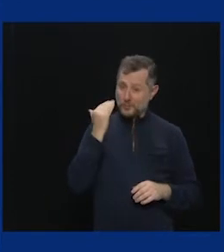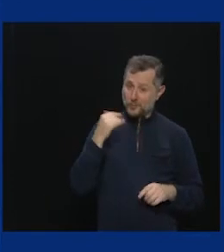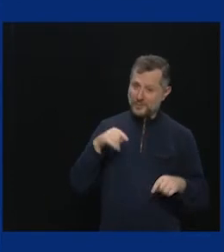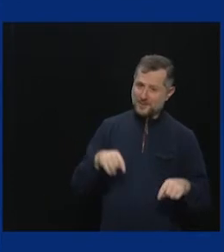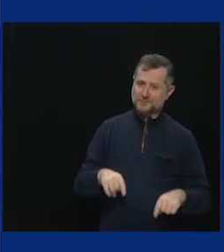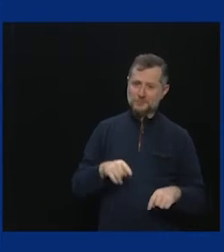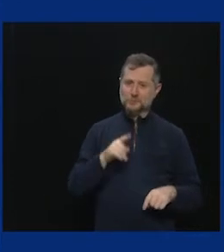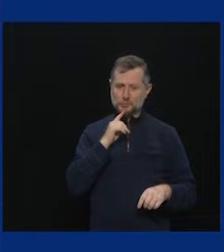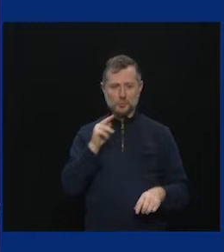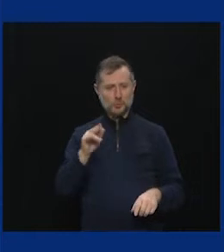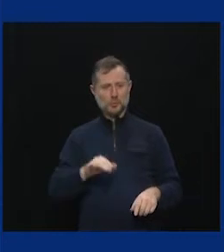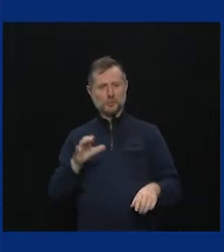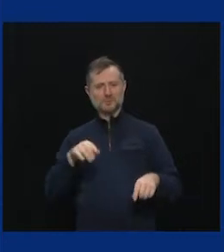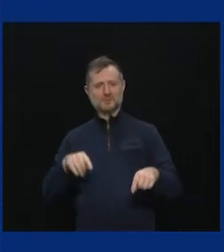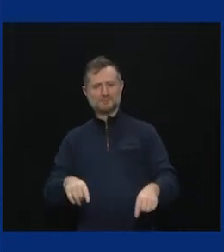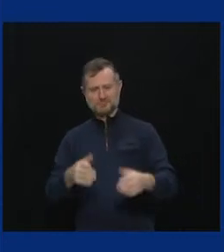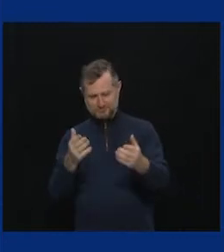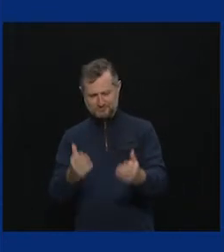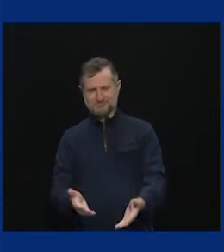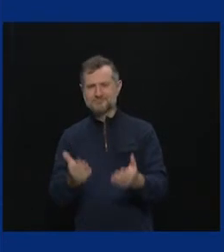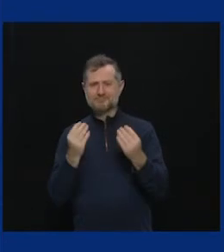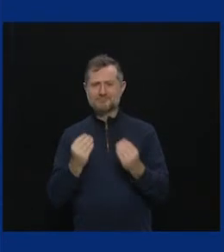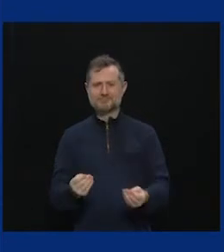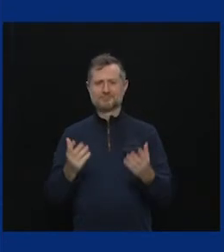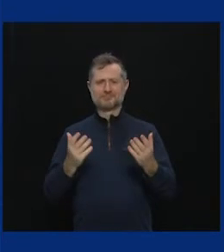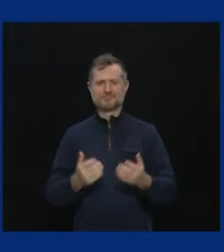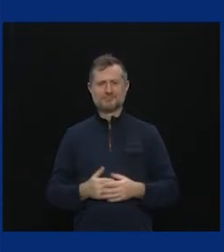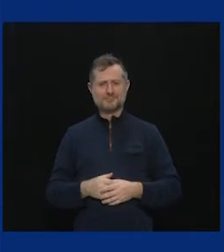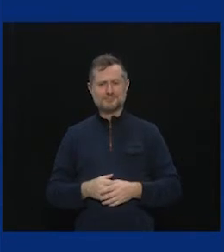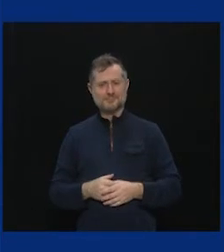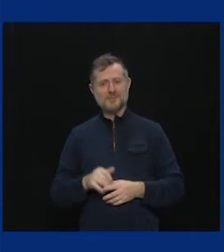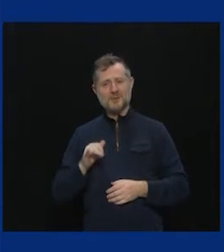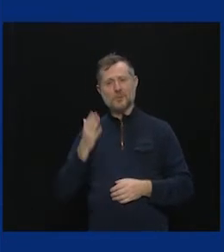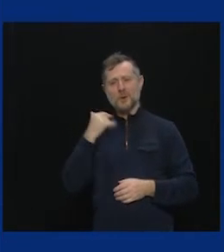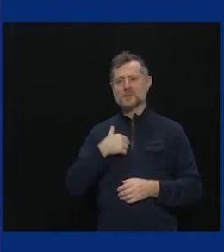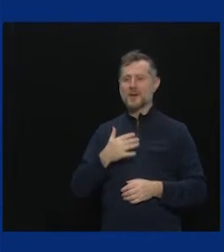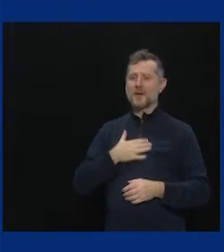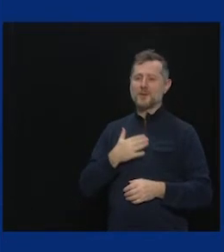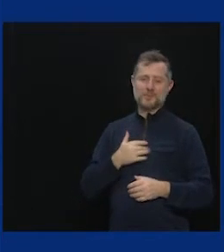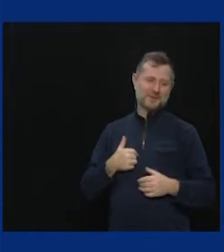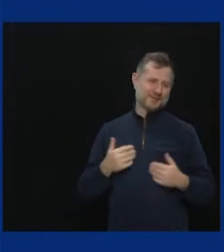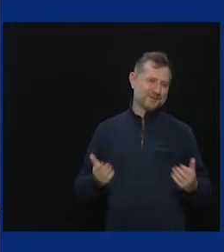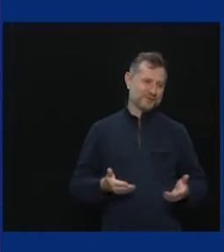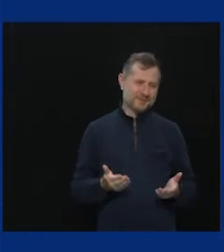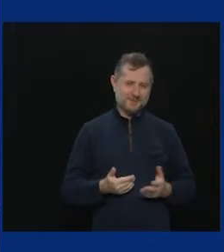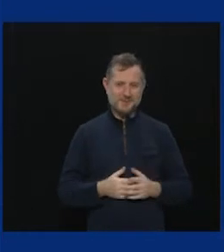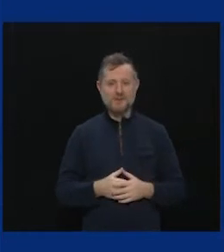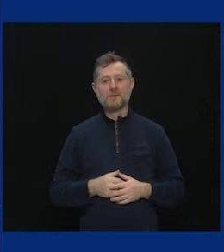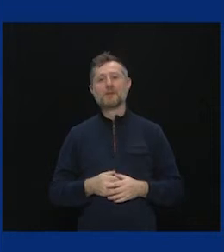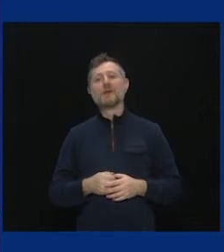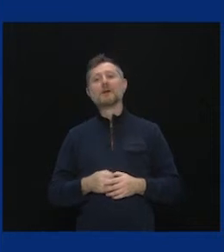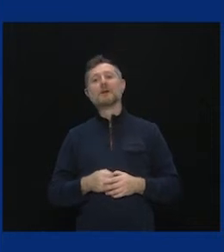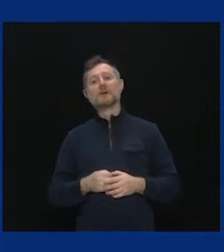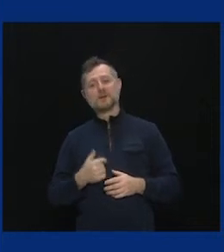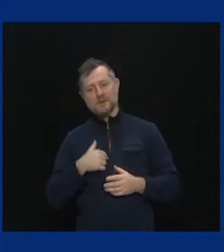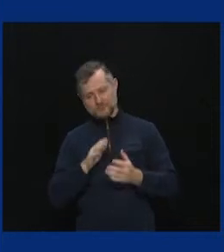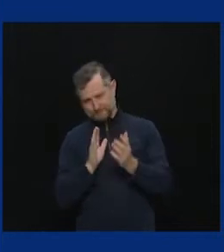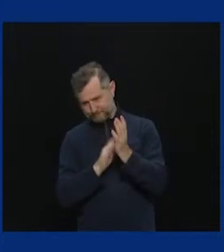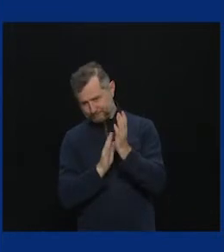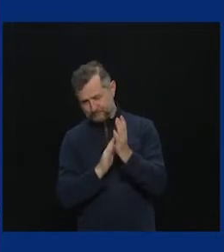York. That is why I am happy to be here today, and I commend Governor Hochul's announcement